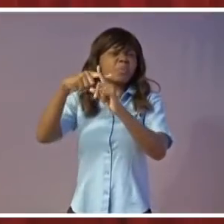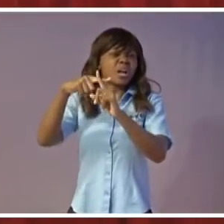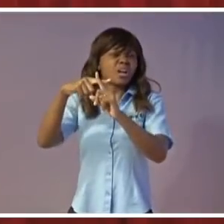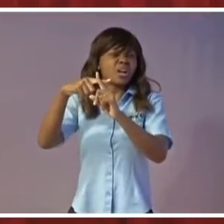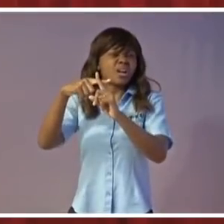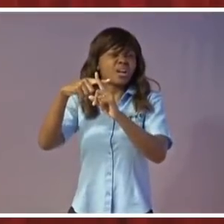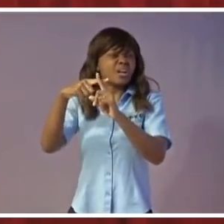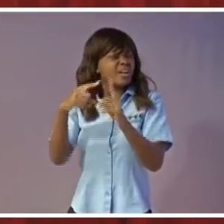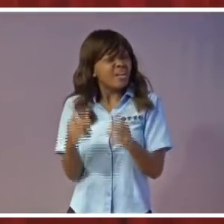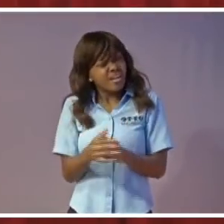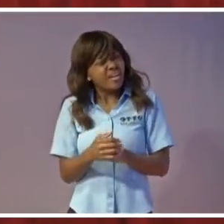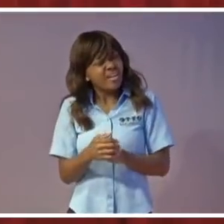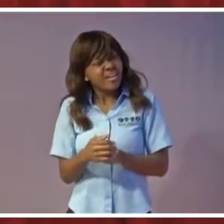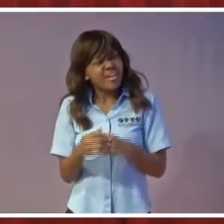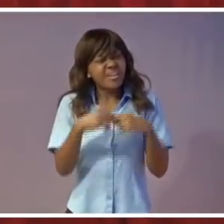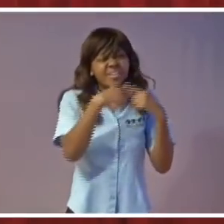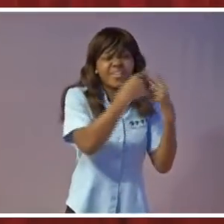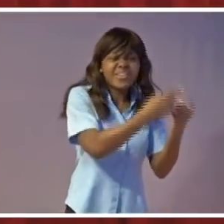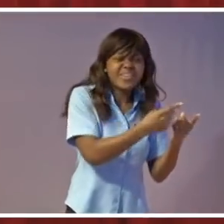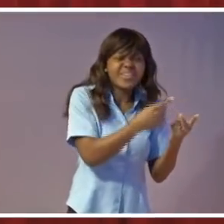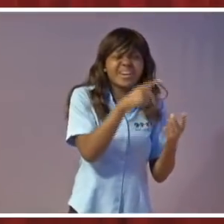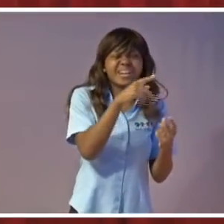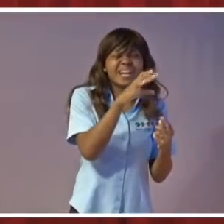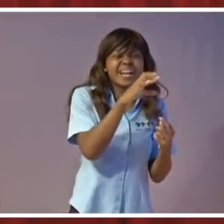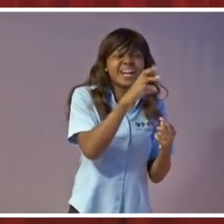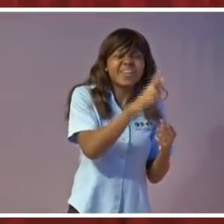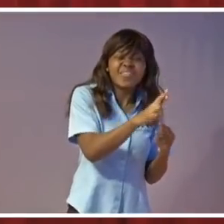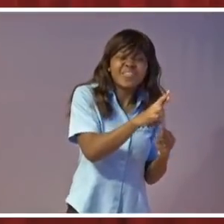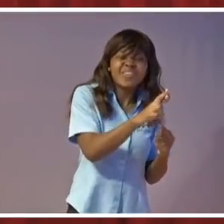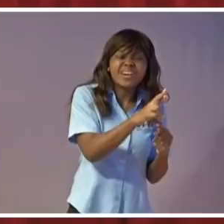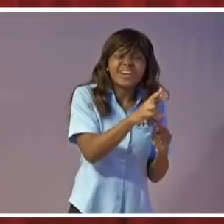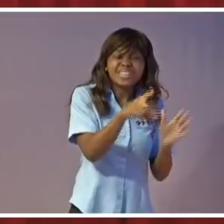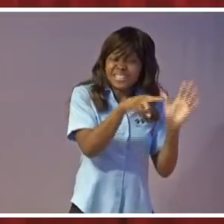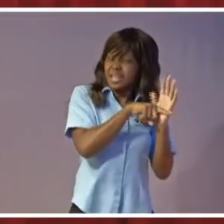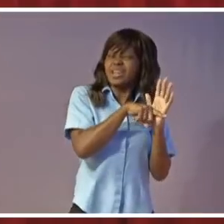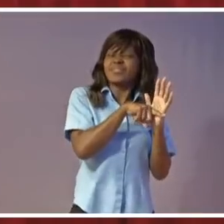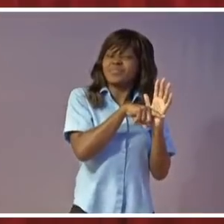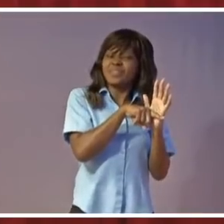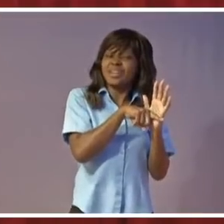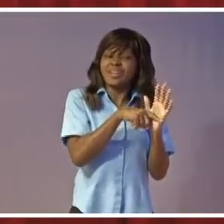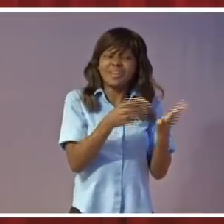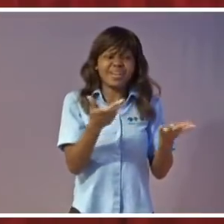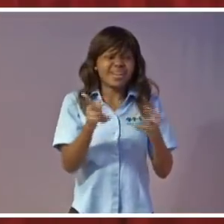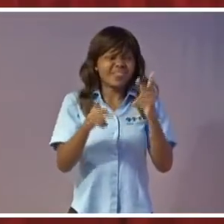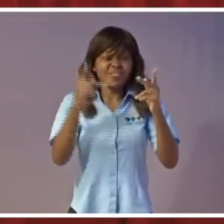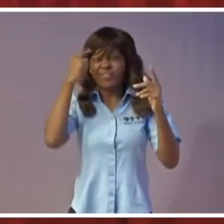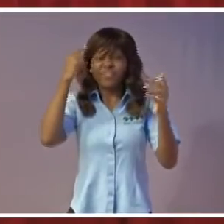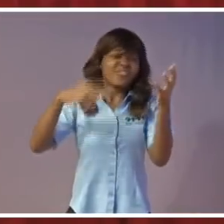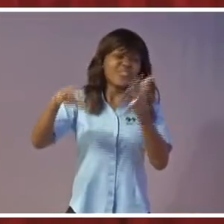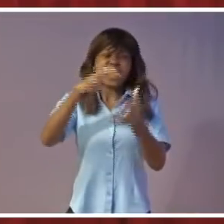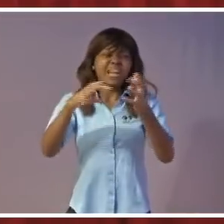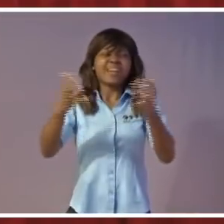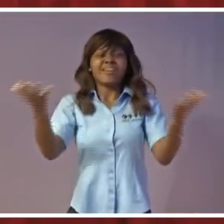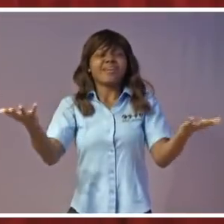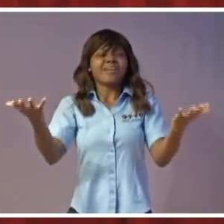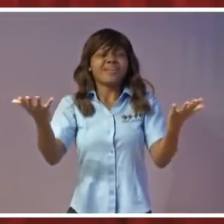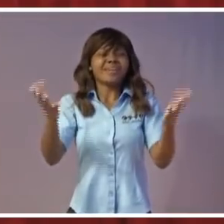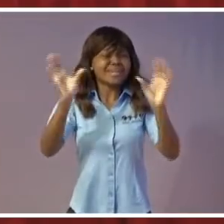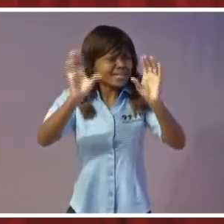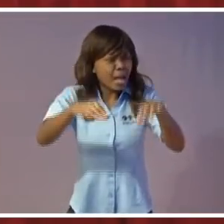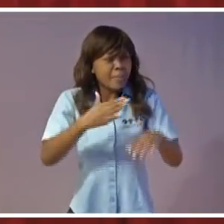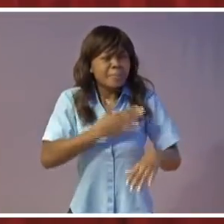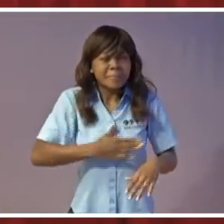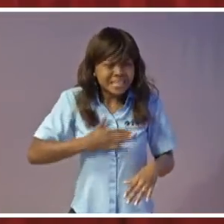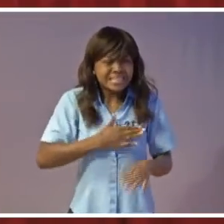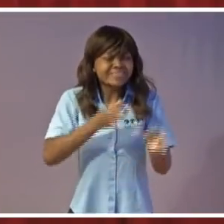any kind of clarity you could put? This is happening sometimes within a week or two, and it's chaotic. Any kind of clarity you could put on situations like